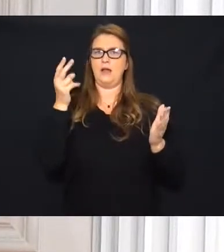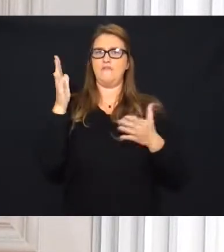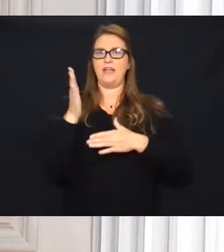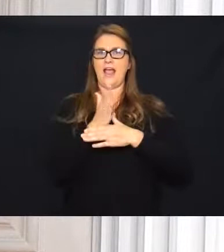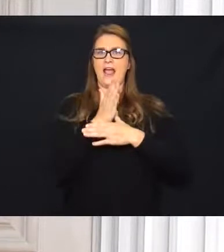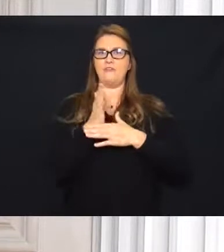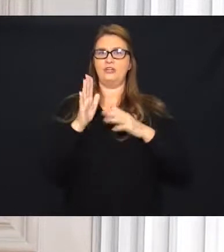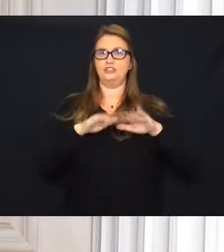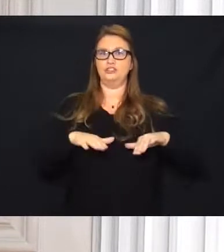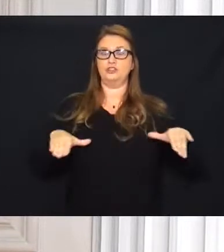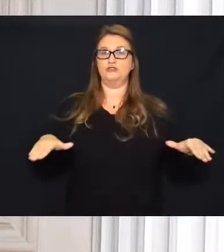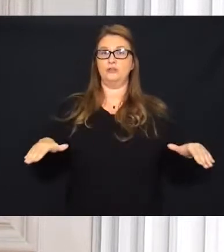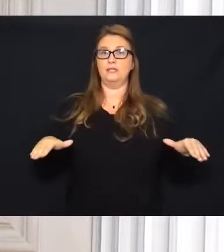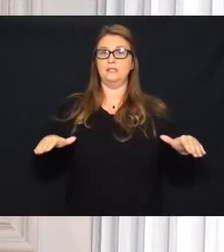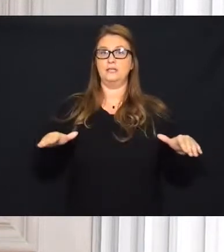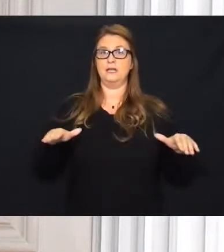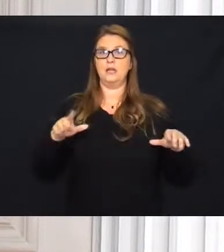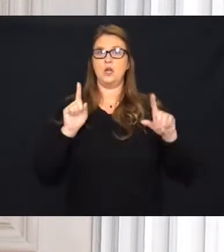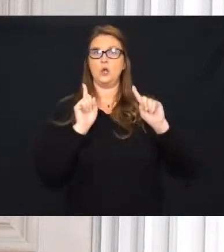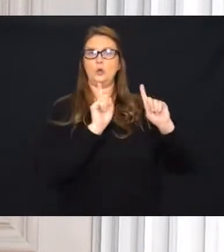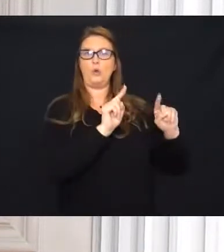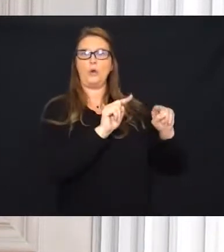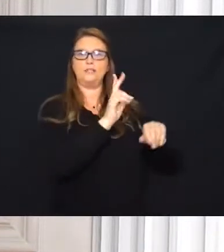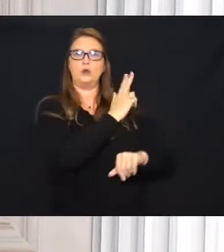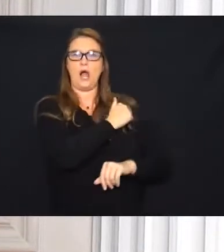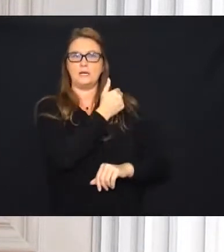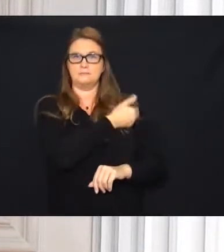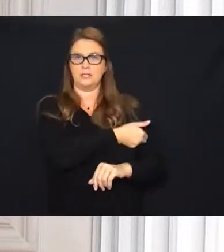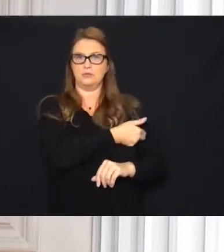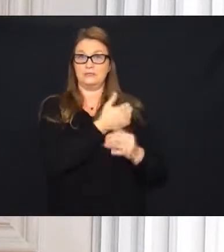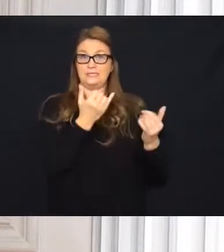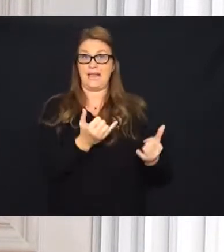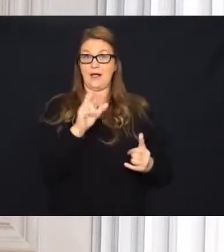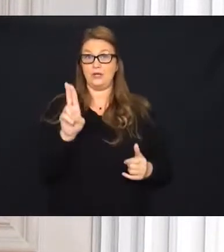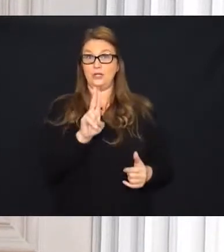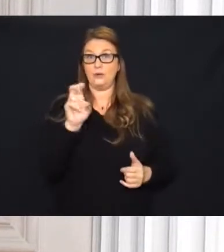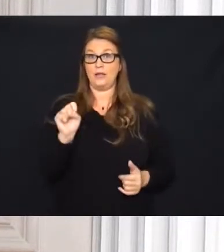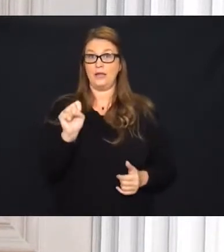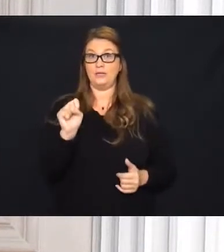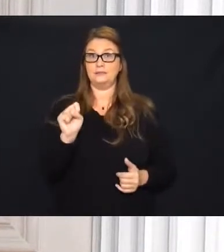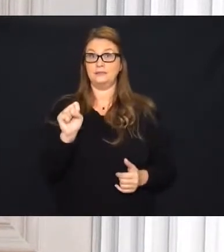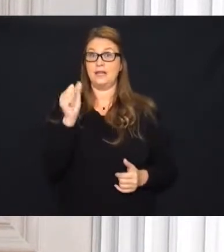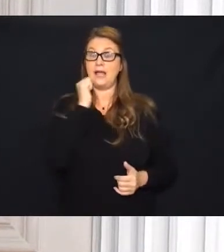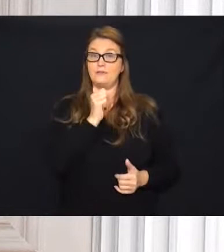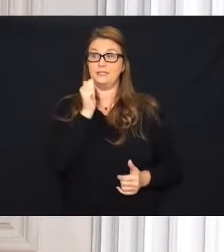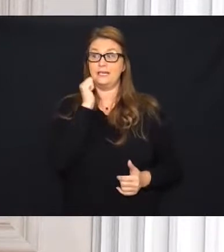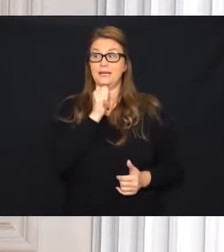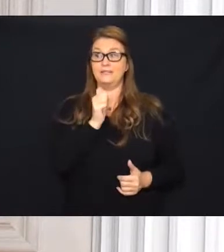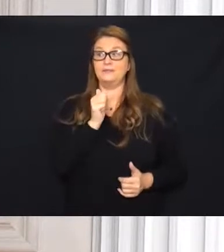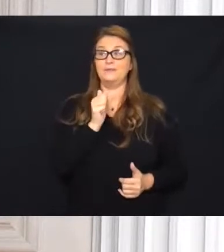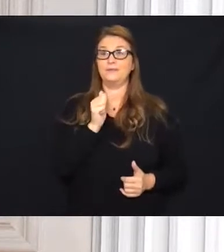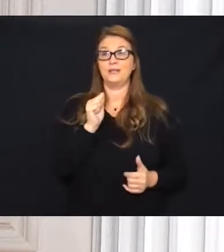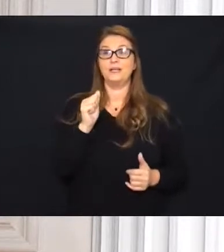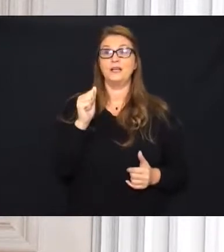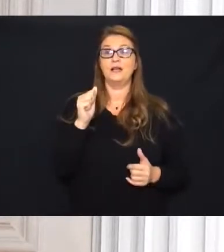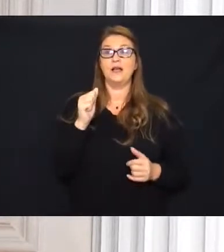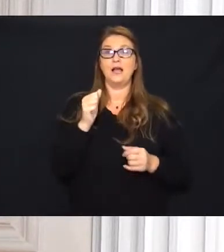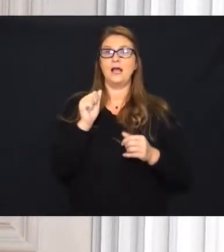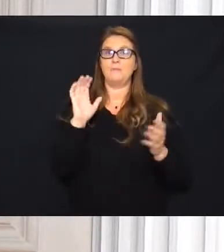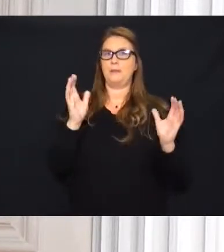number of children admitted to hospitals in the U.S. on a daily basis over the last